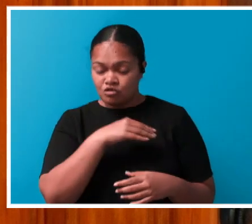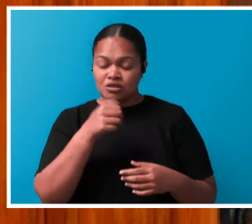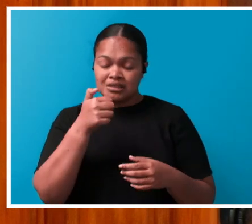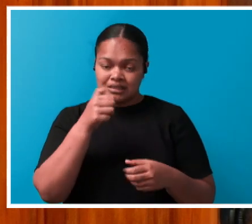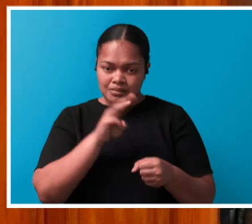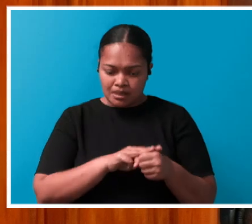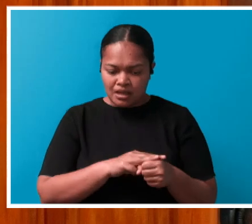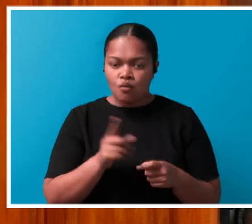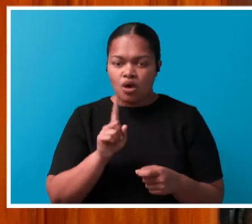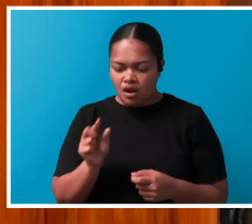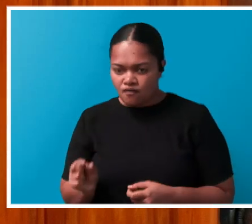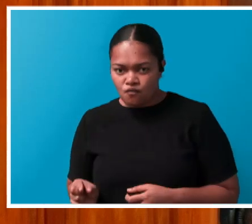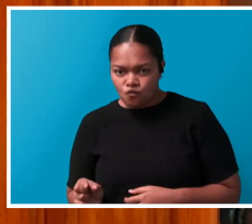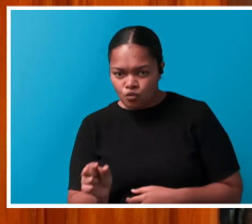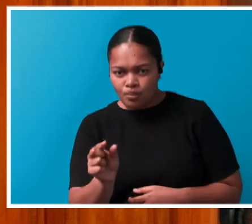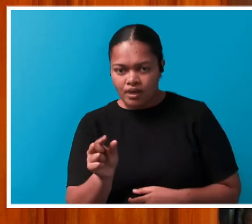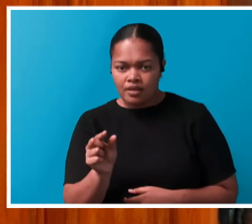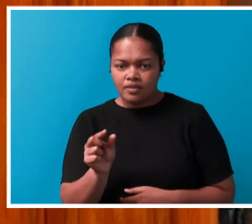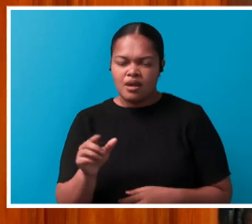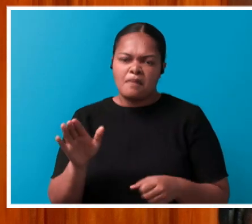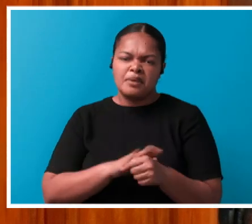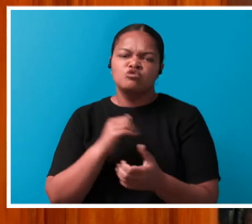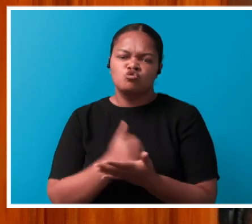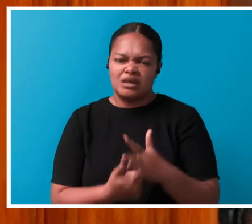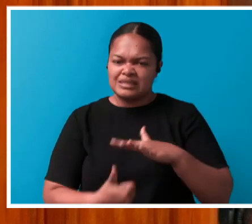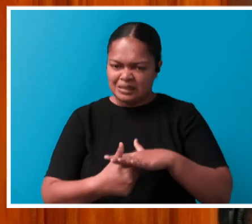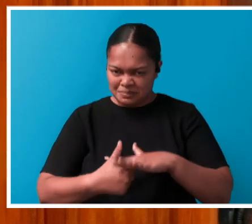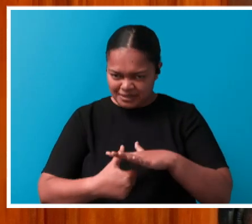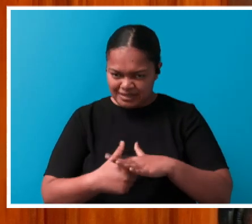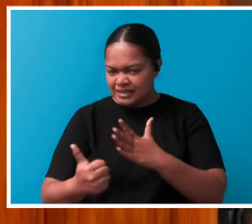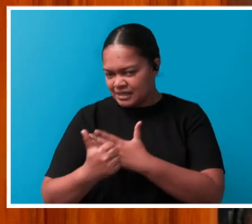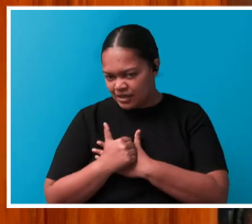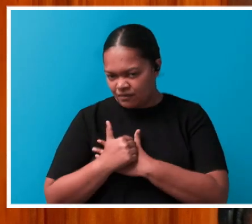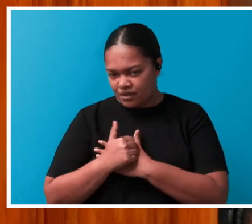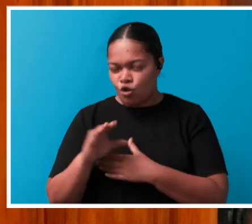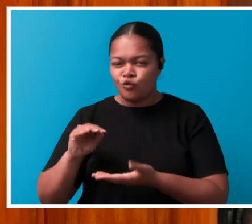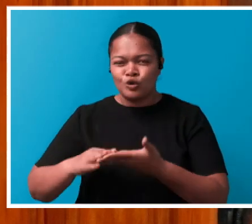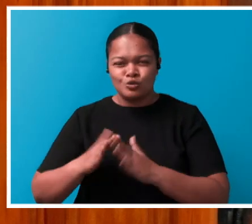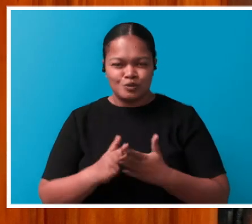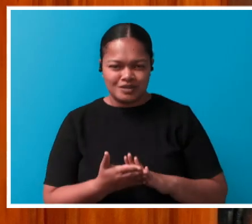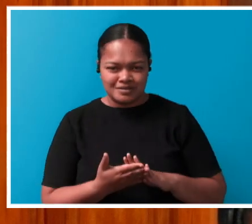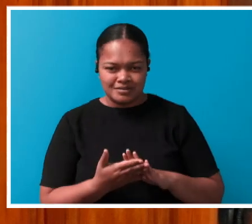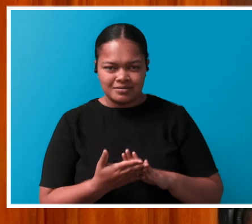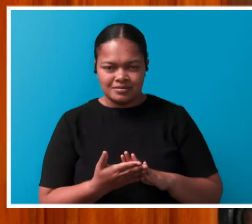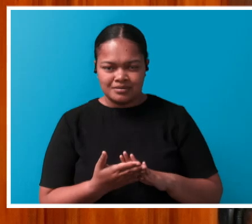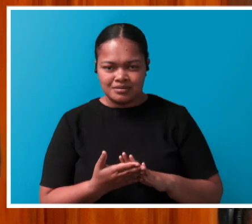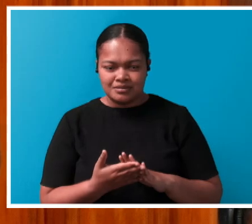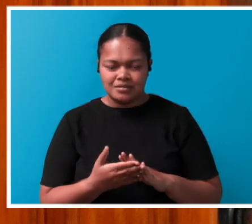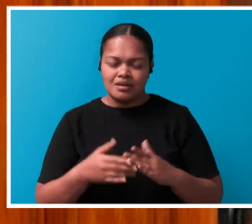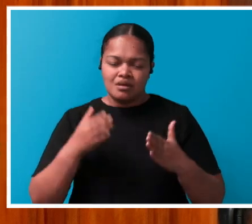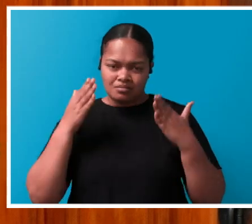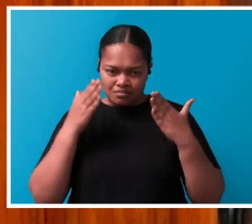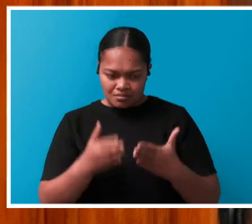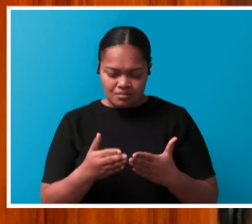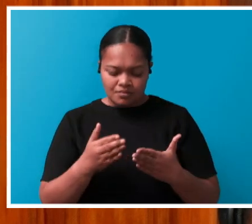footpath to ensure and to promote the safety and accessibility of communities, particularly the